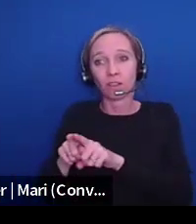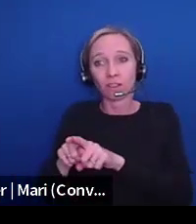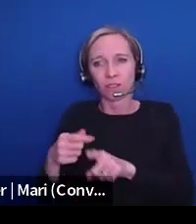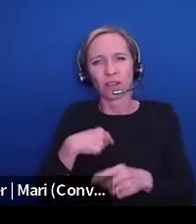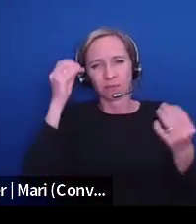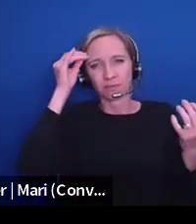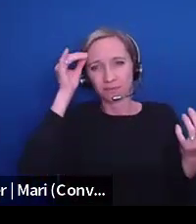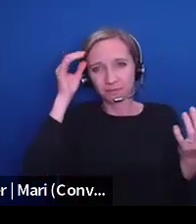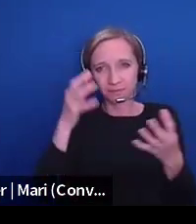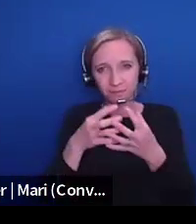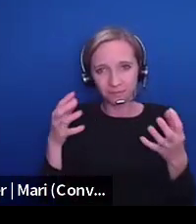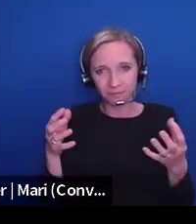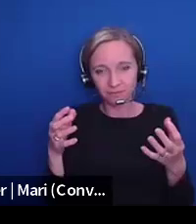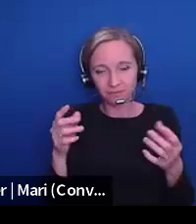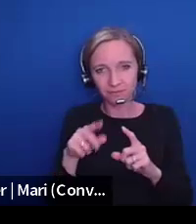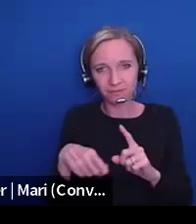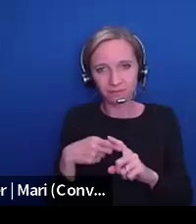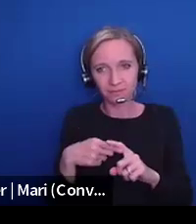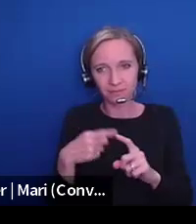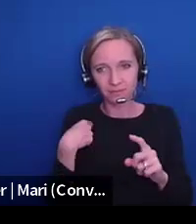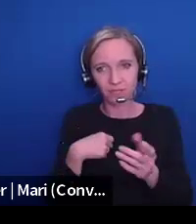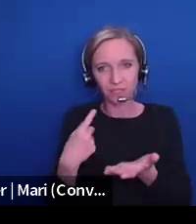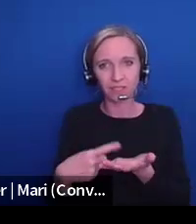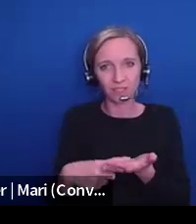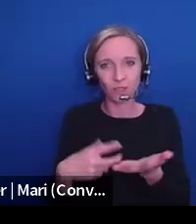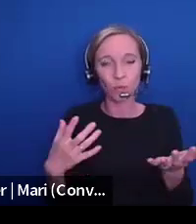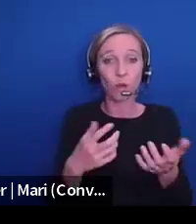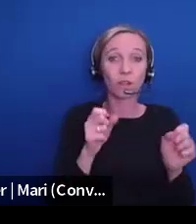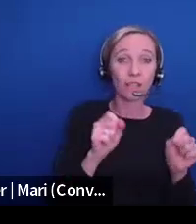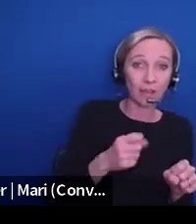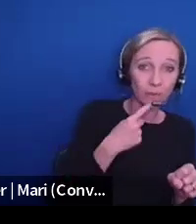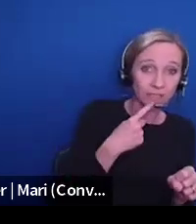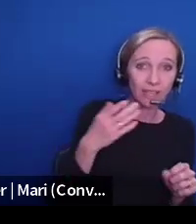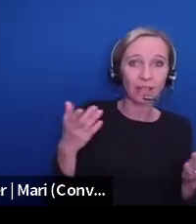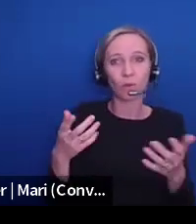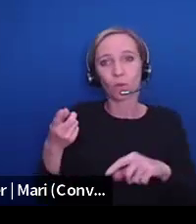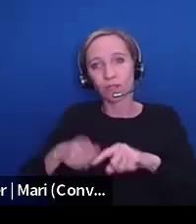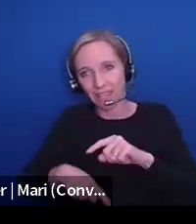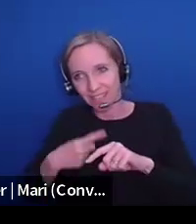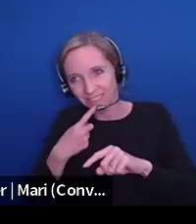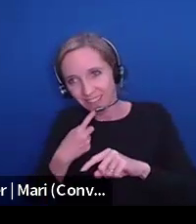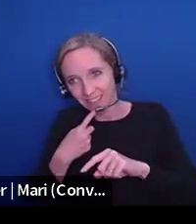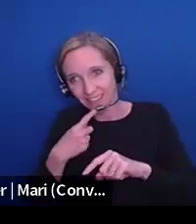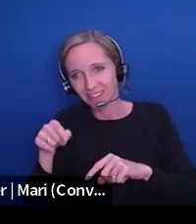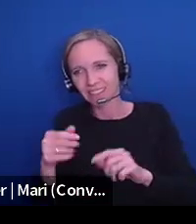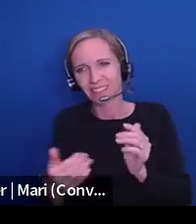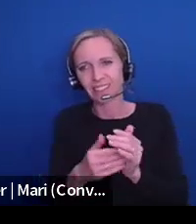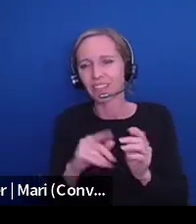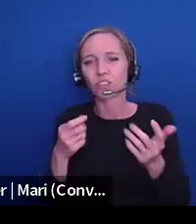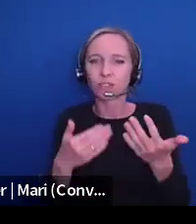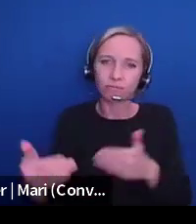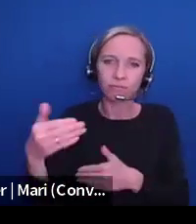I've been thinking a lot about, because we had the discussion, what can we say and what can we not say? And it's just like, and again, it's just being